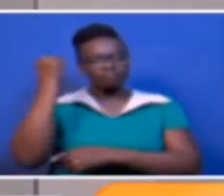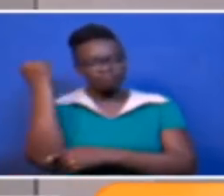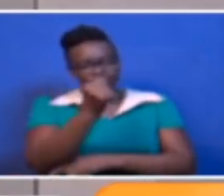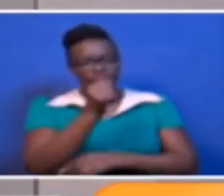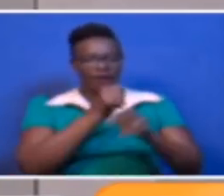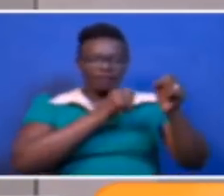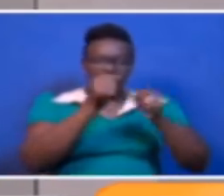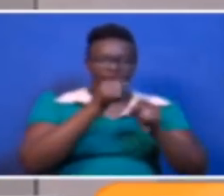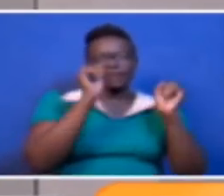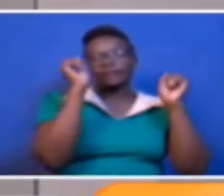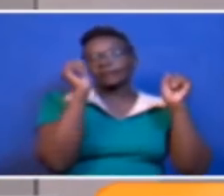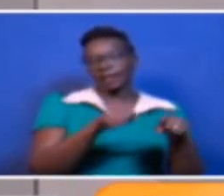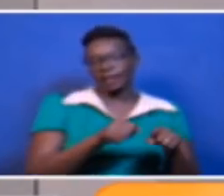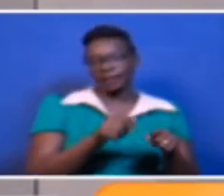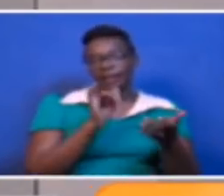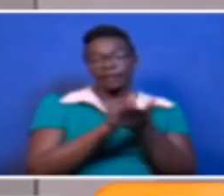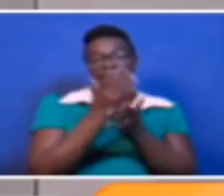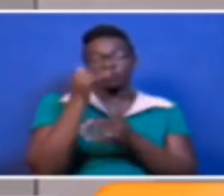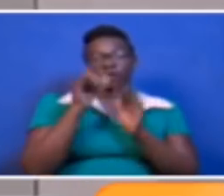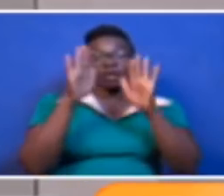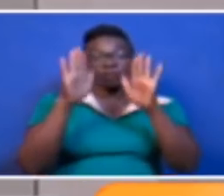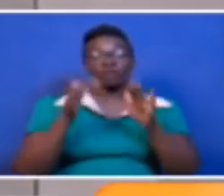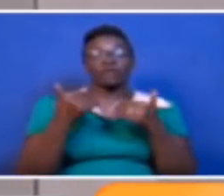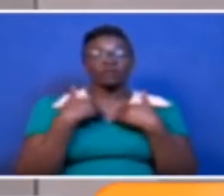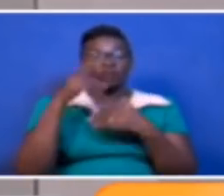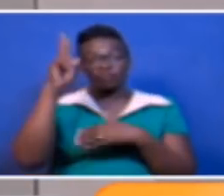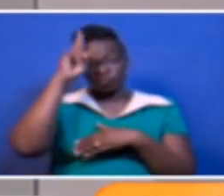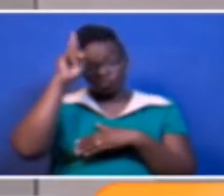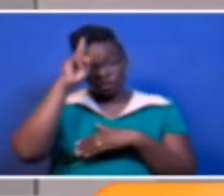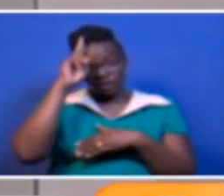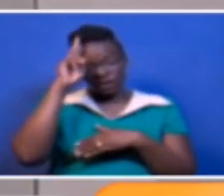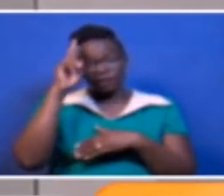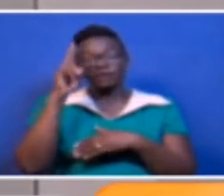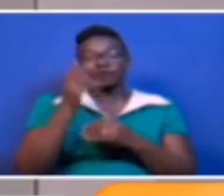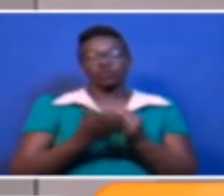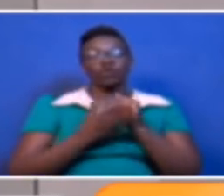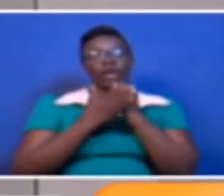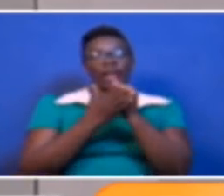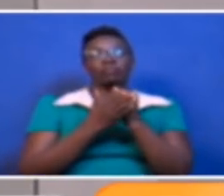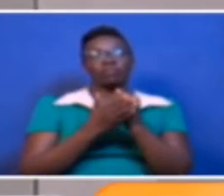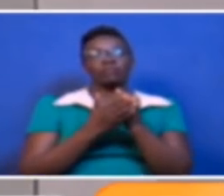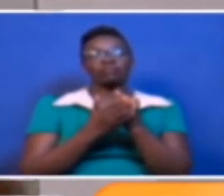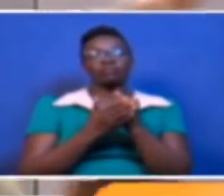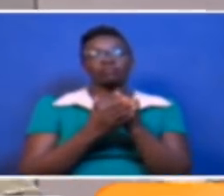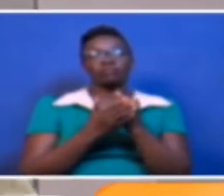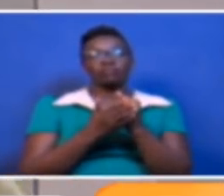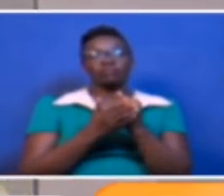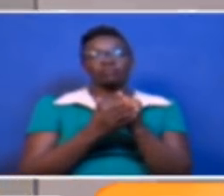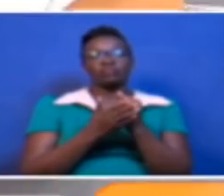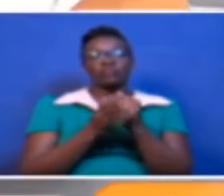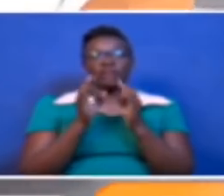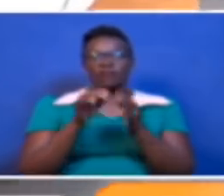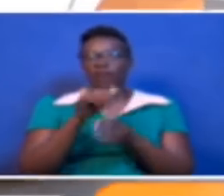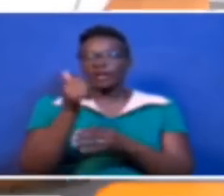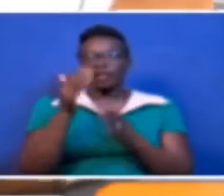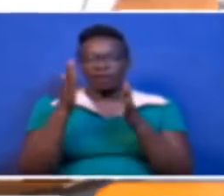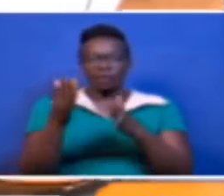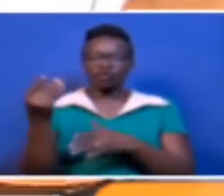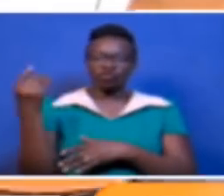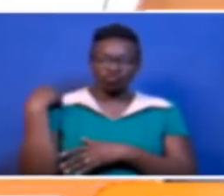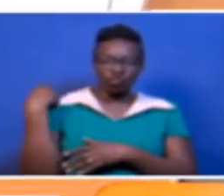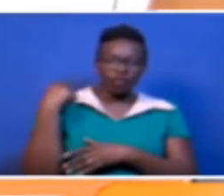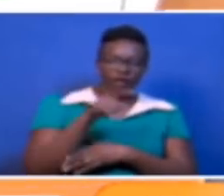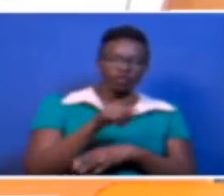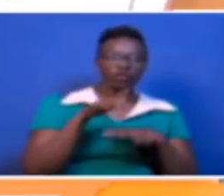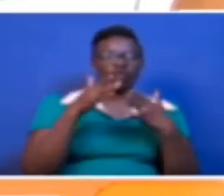to have the police for purposes of law and order, so that when you are assaulted or somebody has